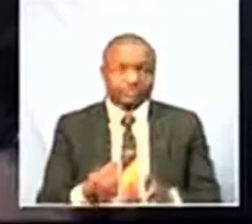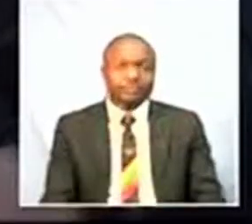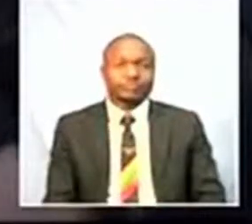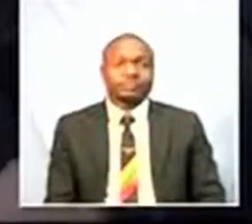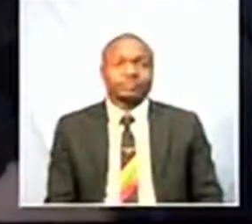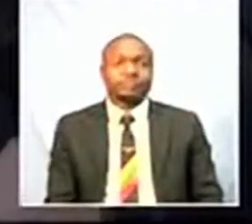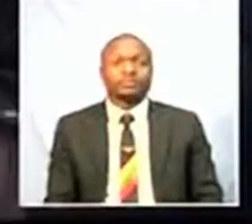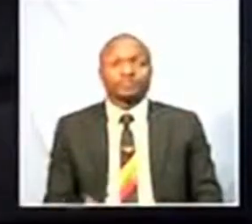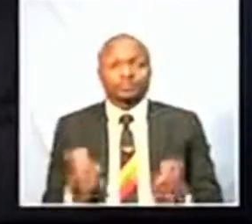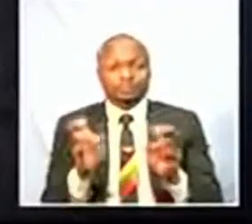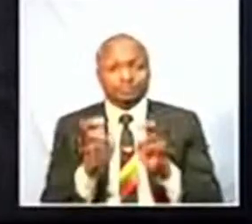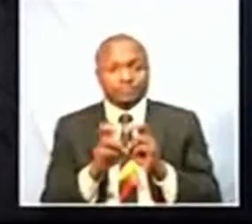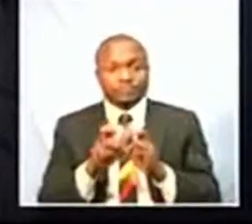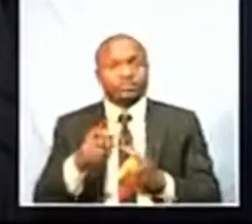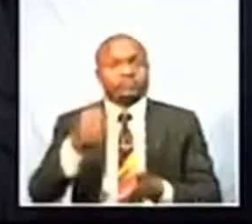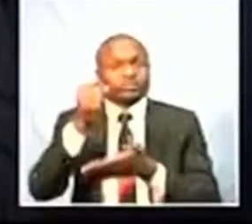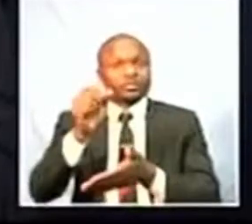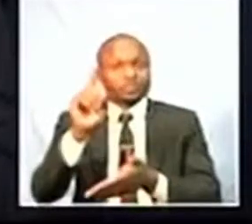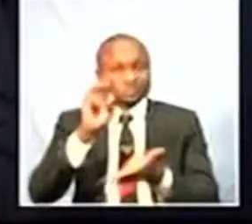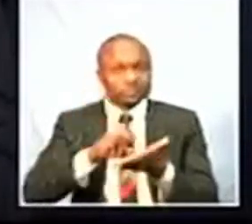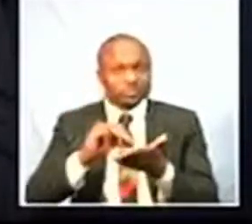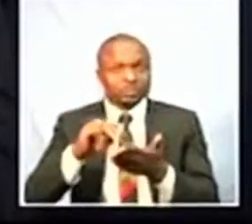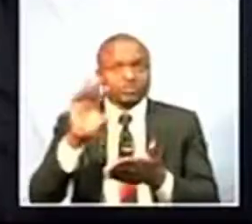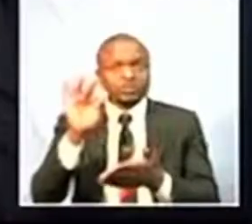The contract price was